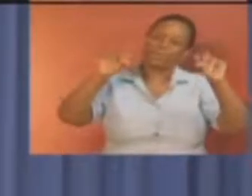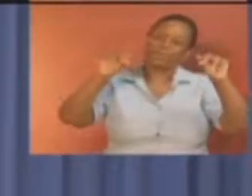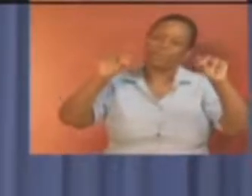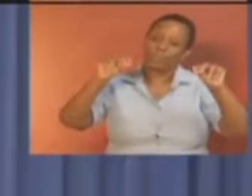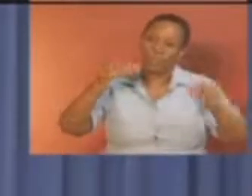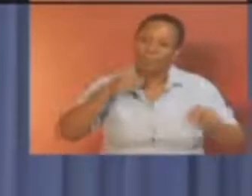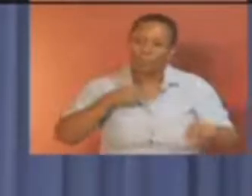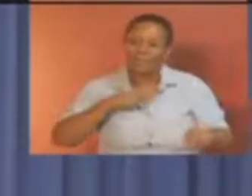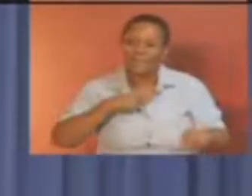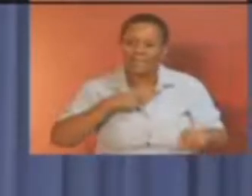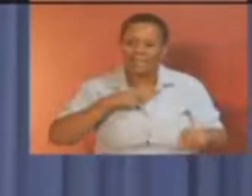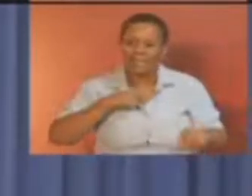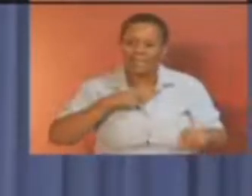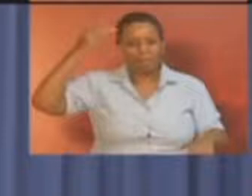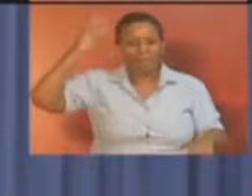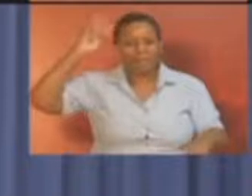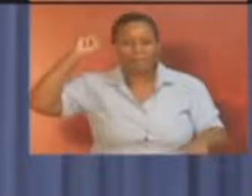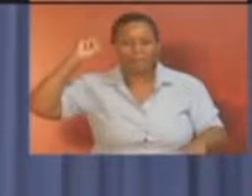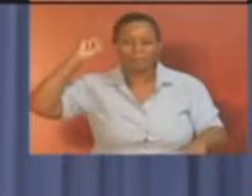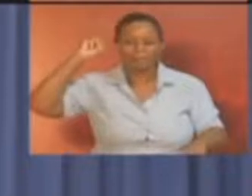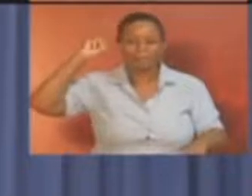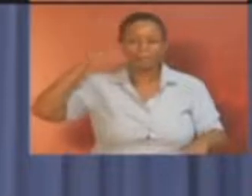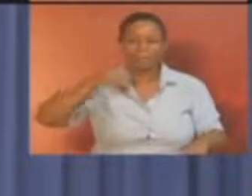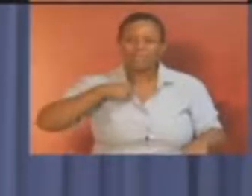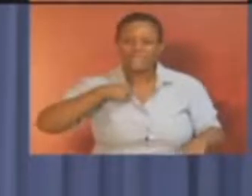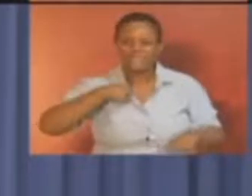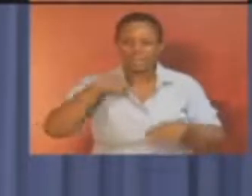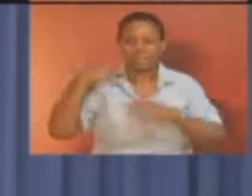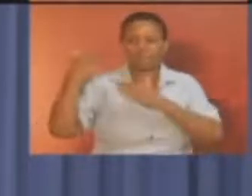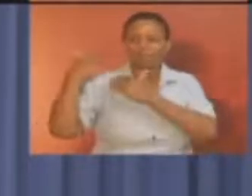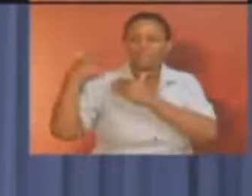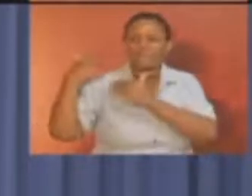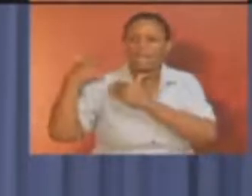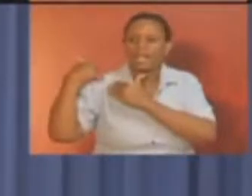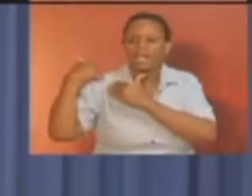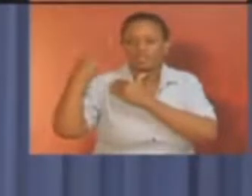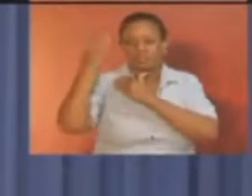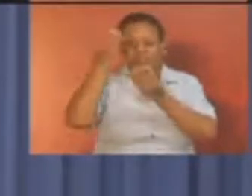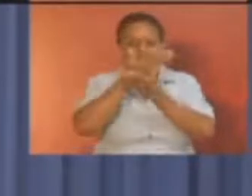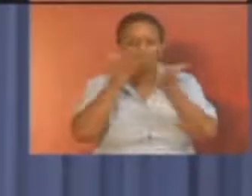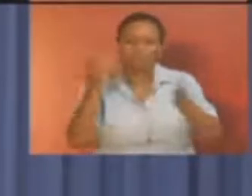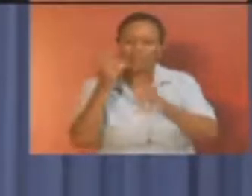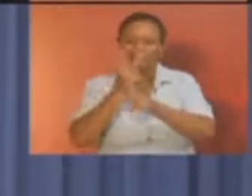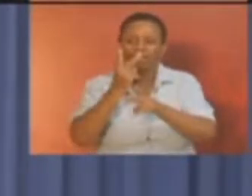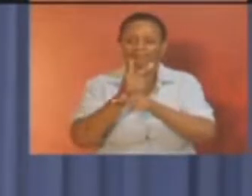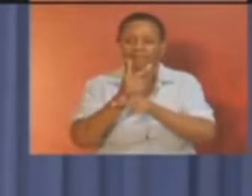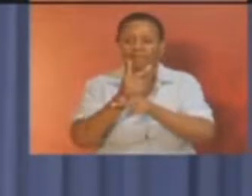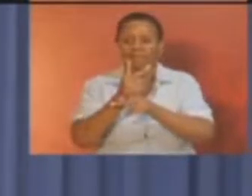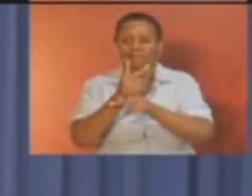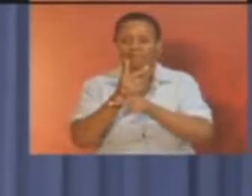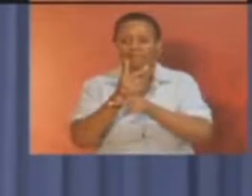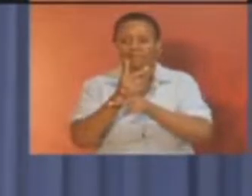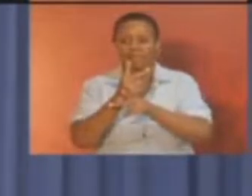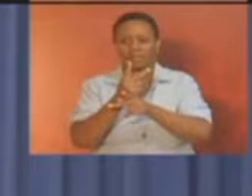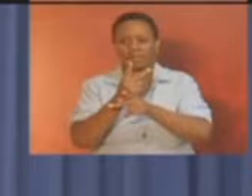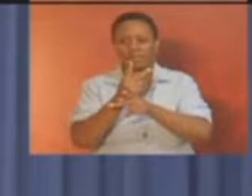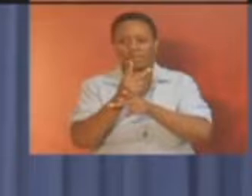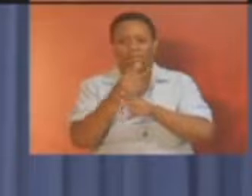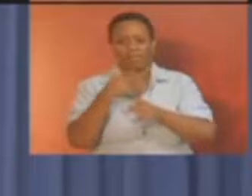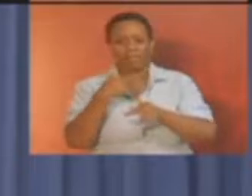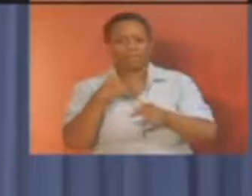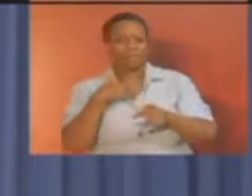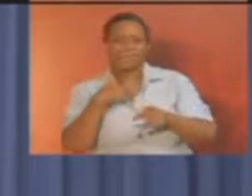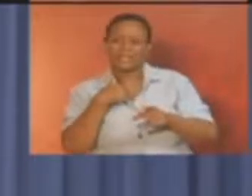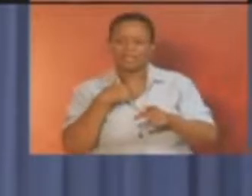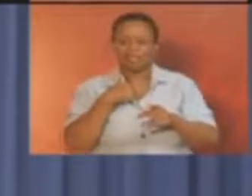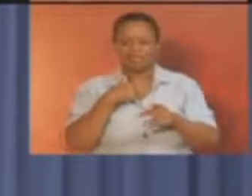to do it to know that. Because if we buy vaccine from people who cannot verify the source and the chain